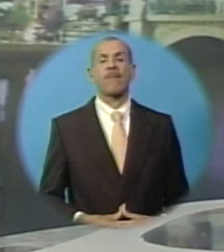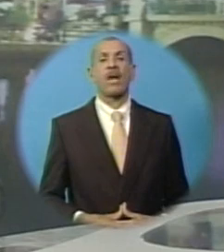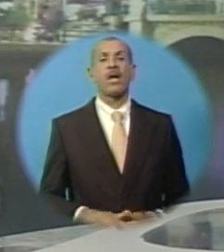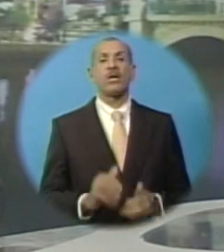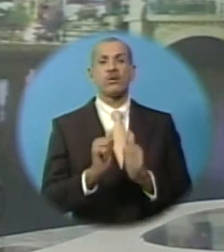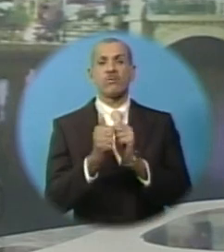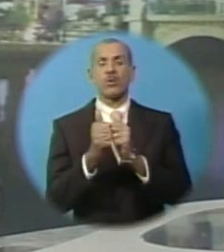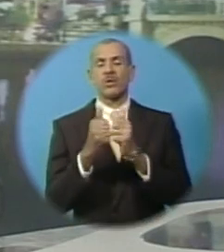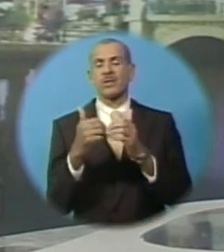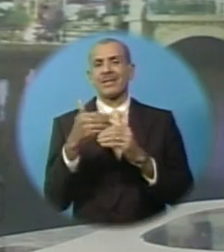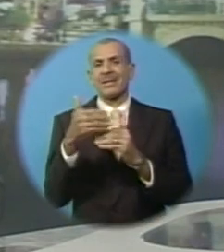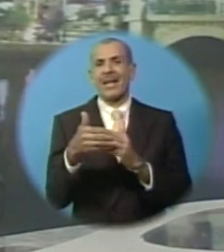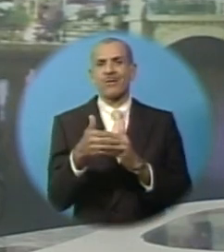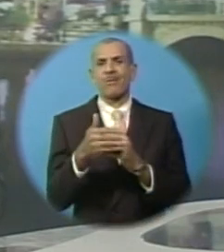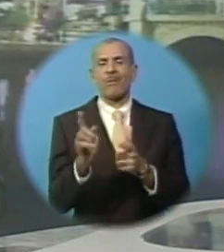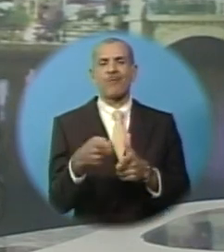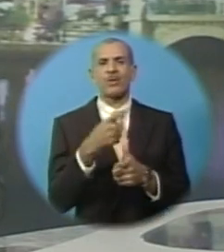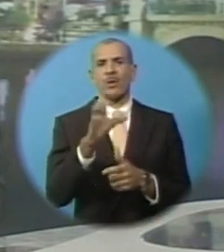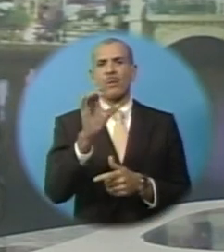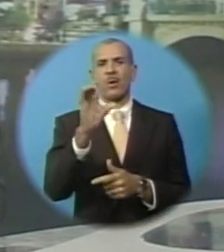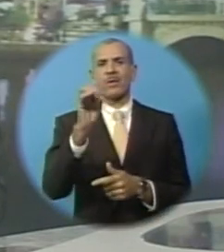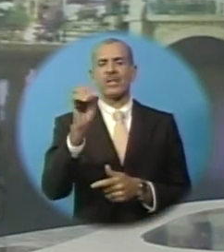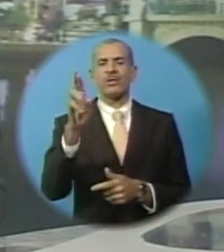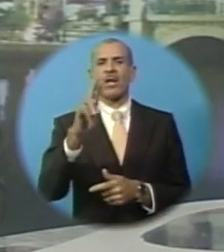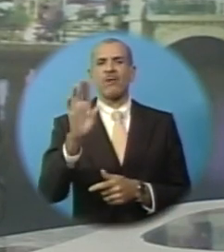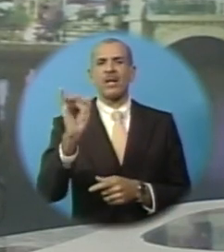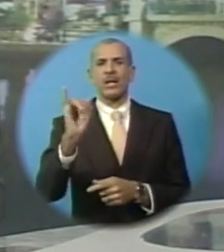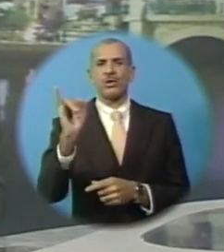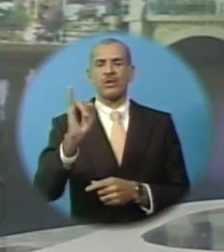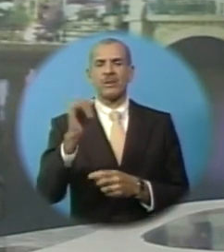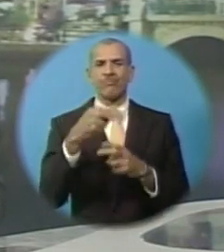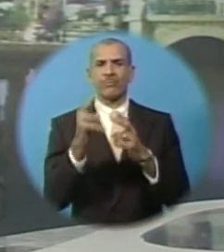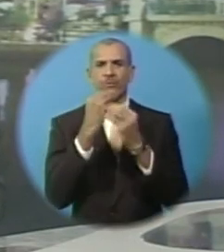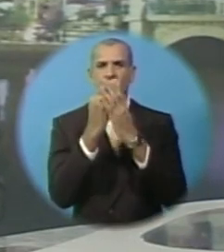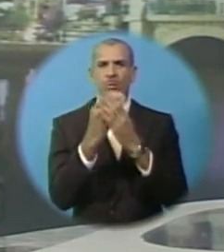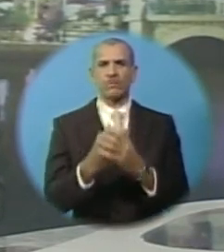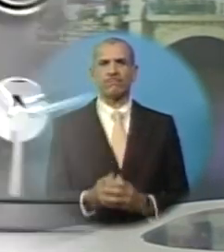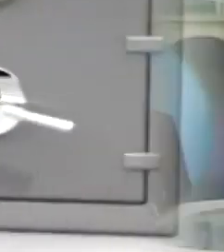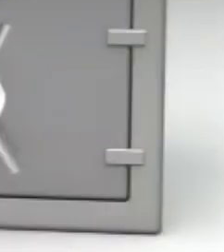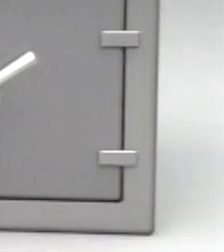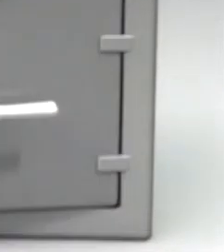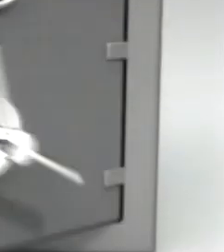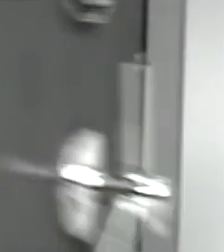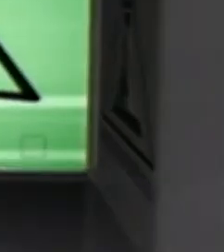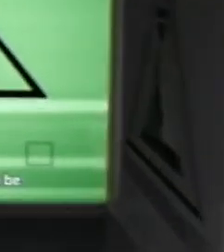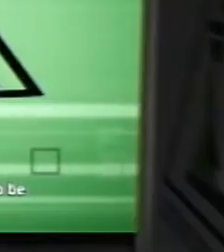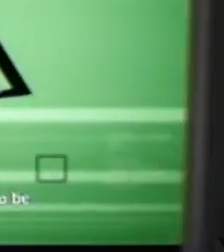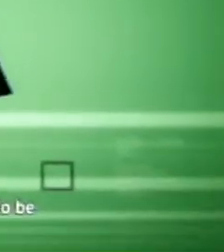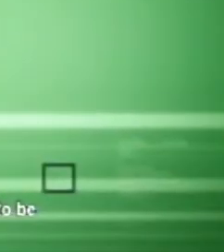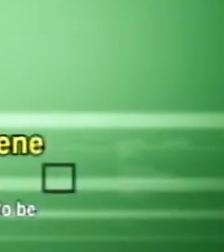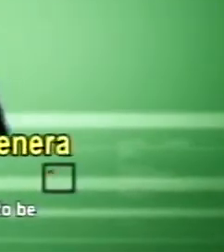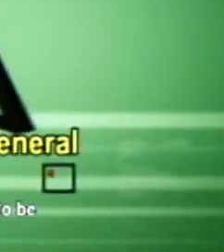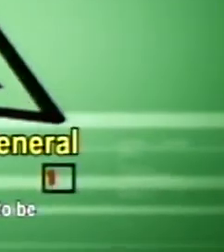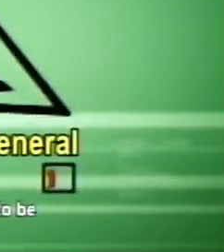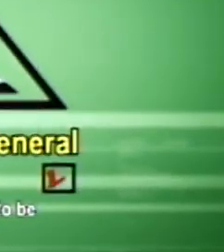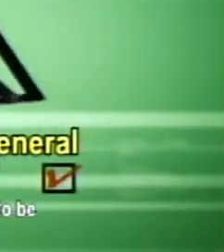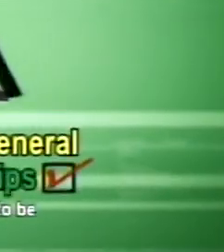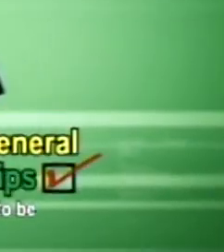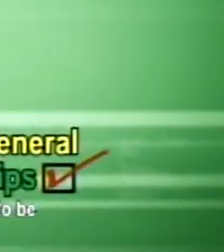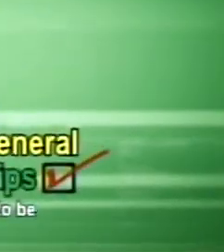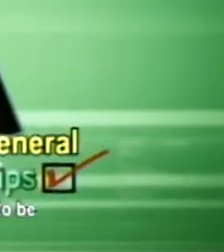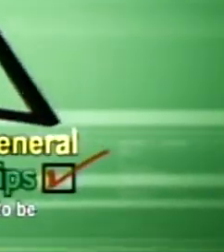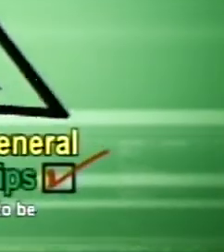Sports is just ahead, but first, here is a tip from Cooperators General Insurance. This tip of the day is brought to you by Cooperators